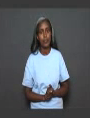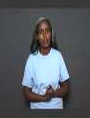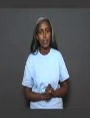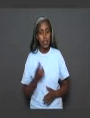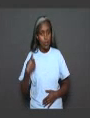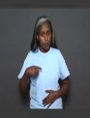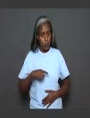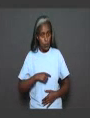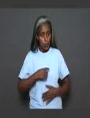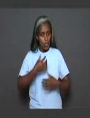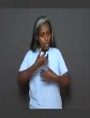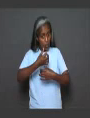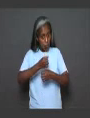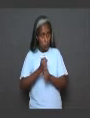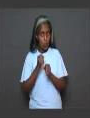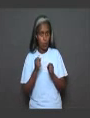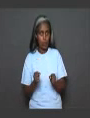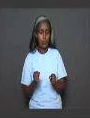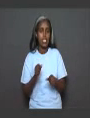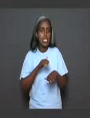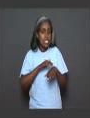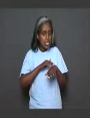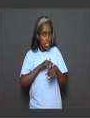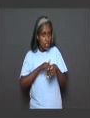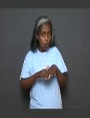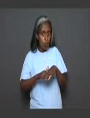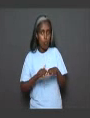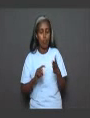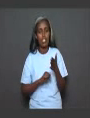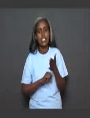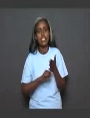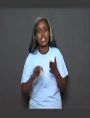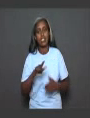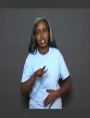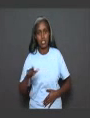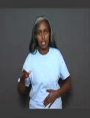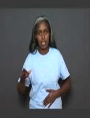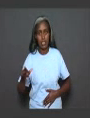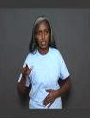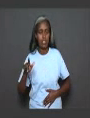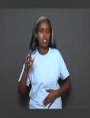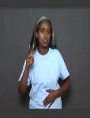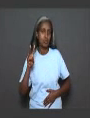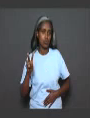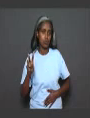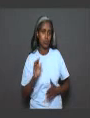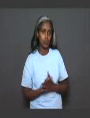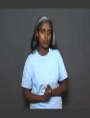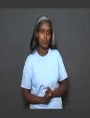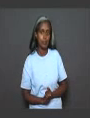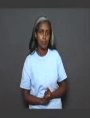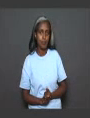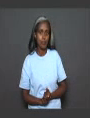We can conclude that the slope of the tangent line is 2.